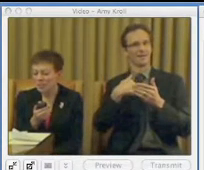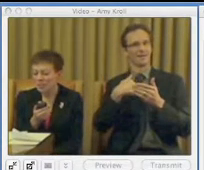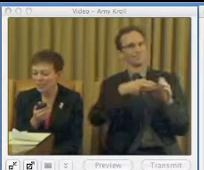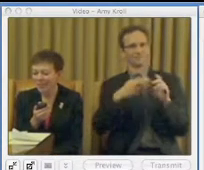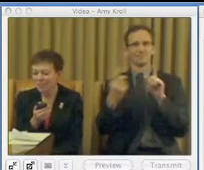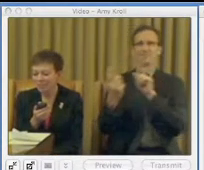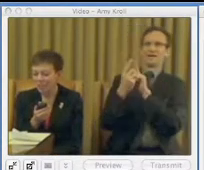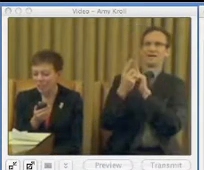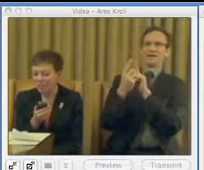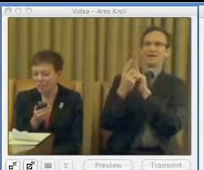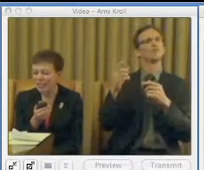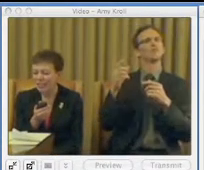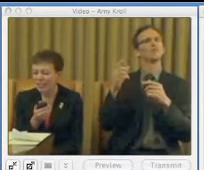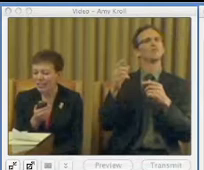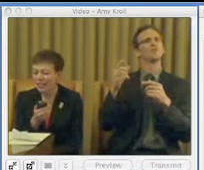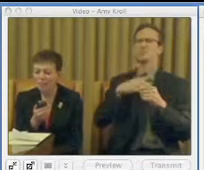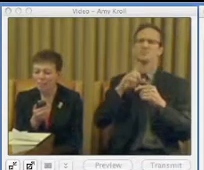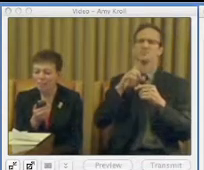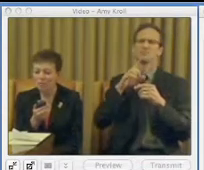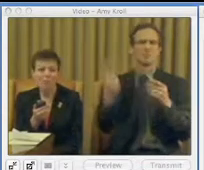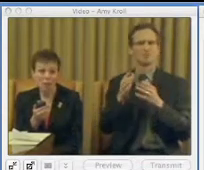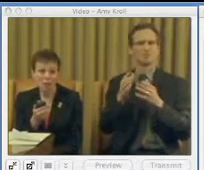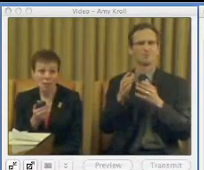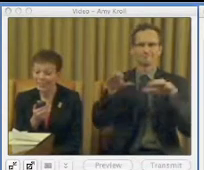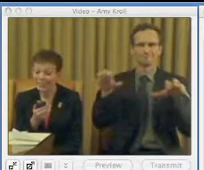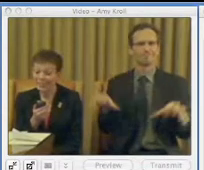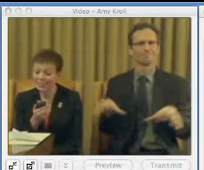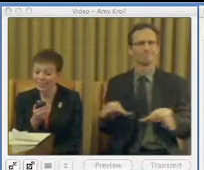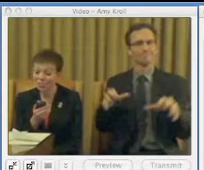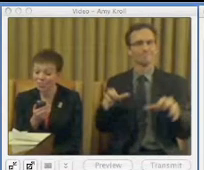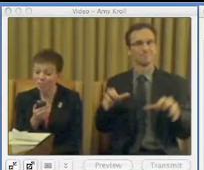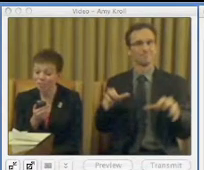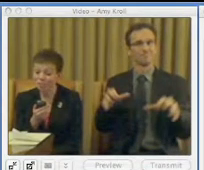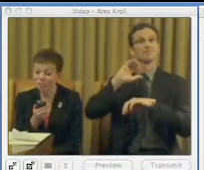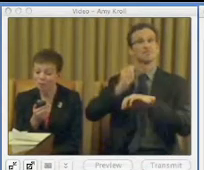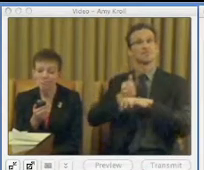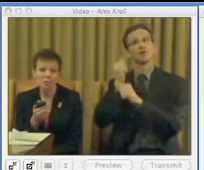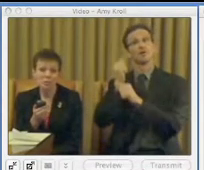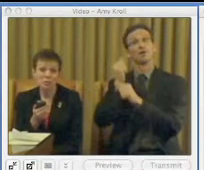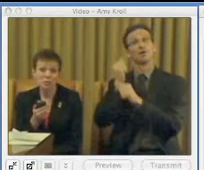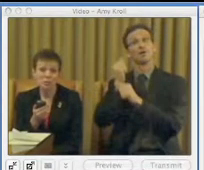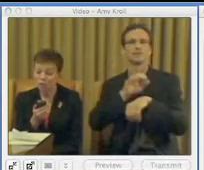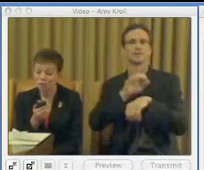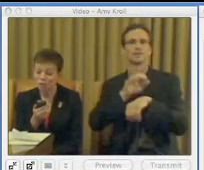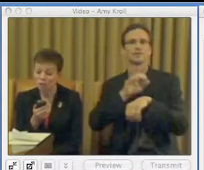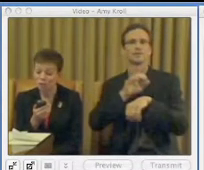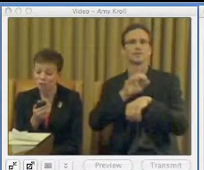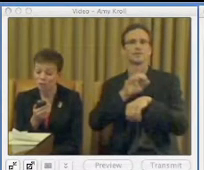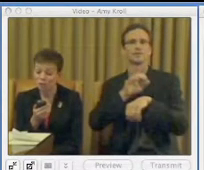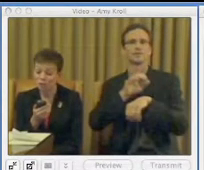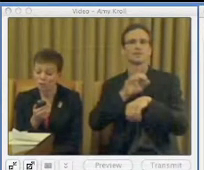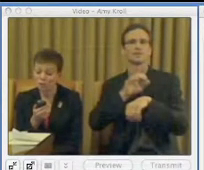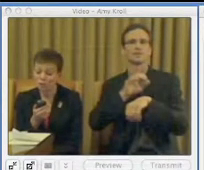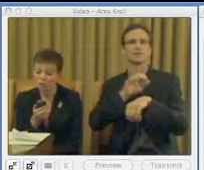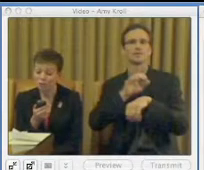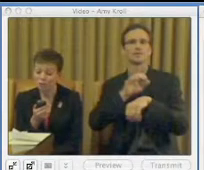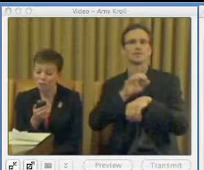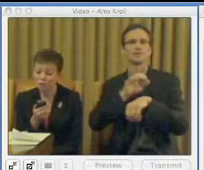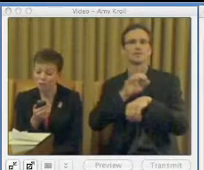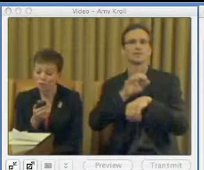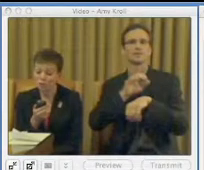woman of action, so something that I value very much. She established the AUSLAN, an English interpreting program, in